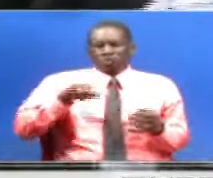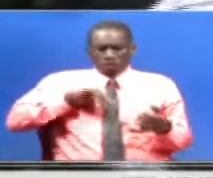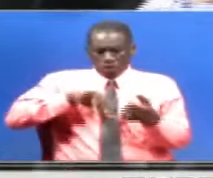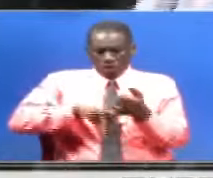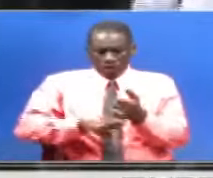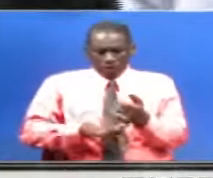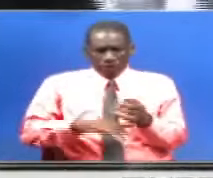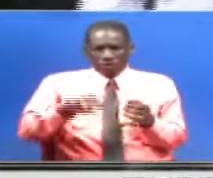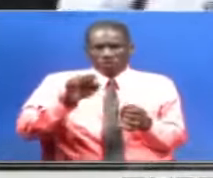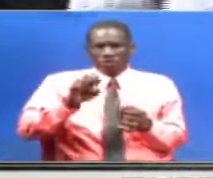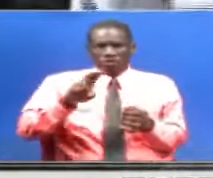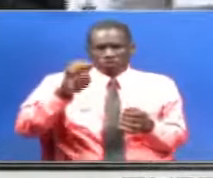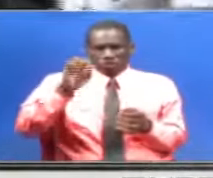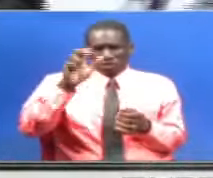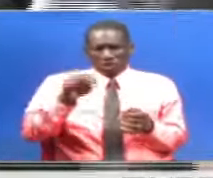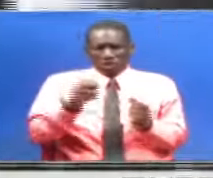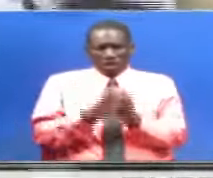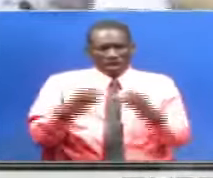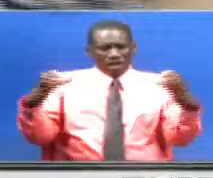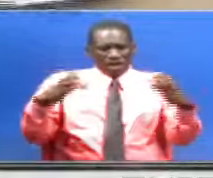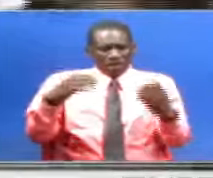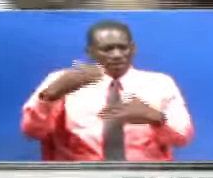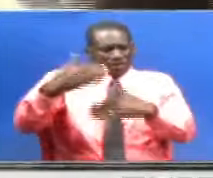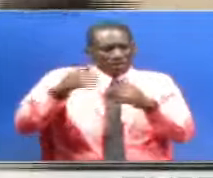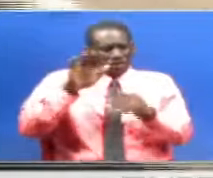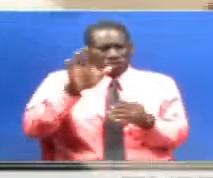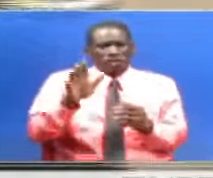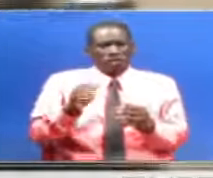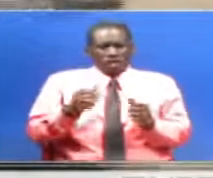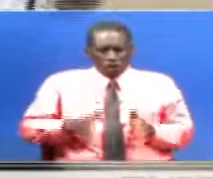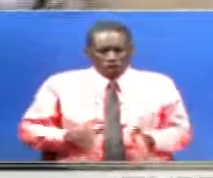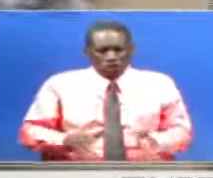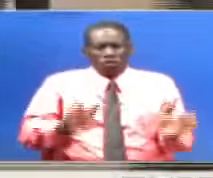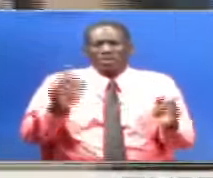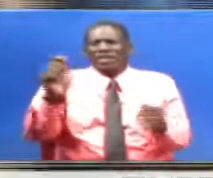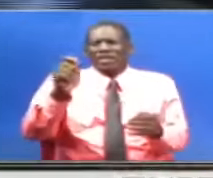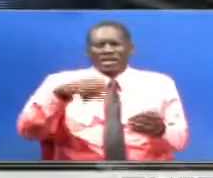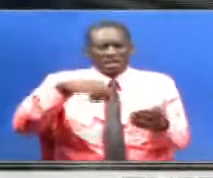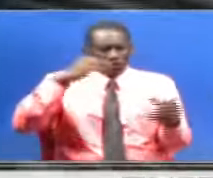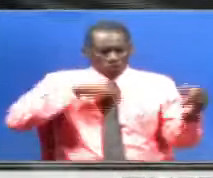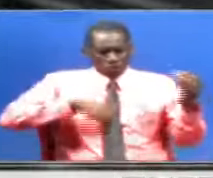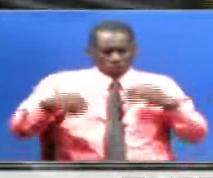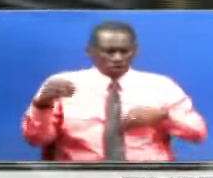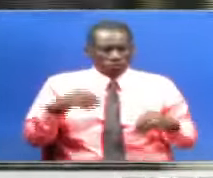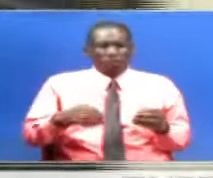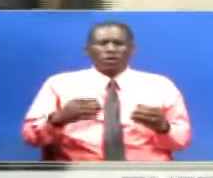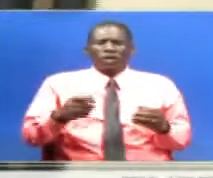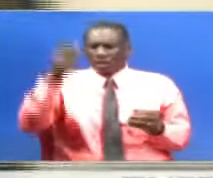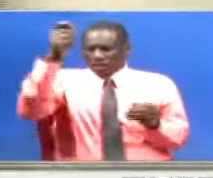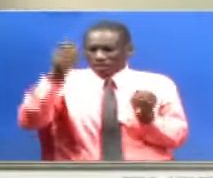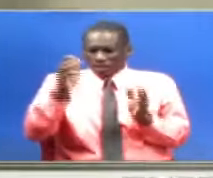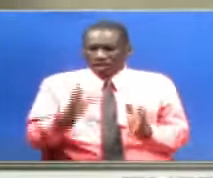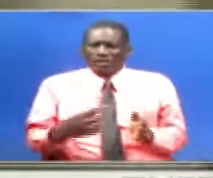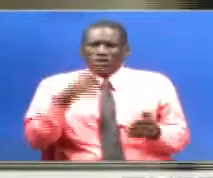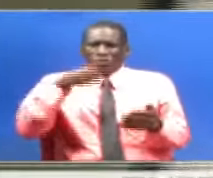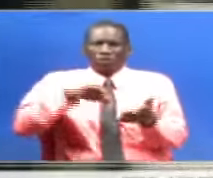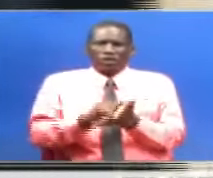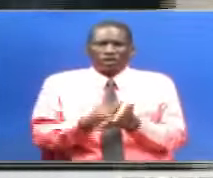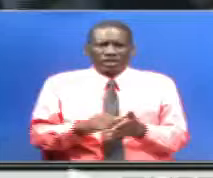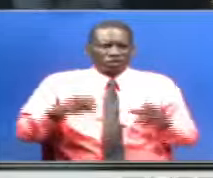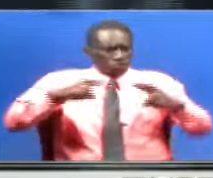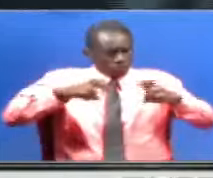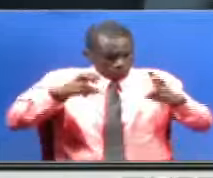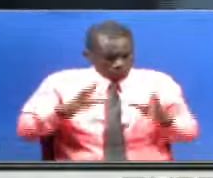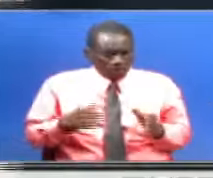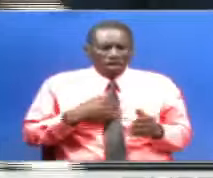Wangari, and companies linked to him in the road tender scandal. The magistrate maintained that the prosecution had